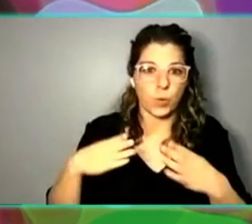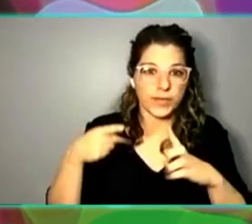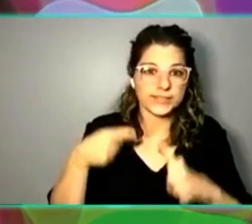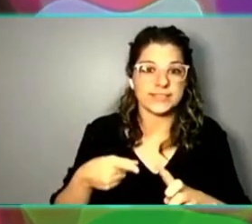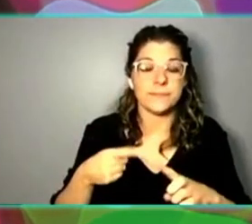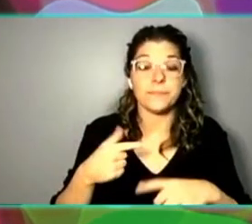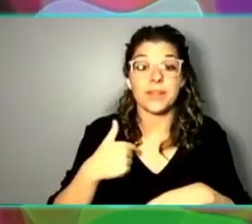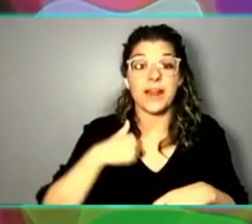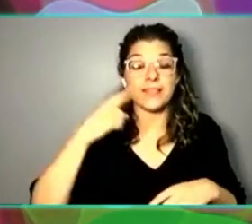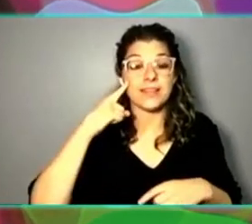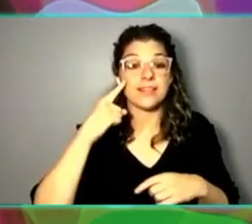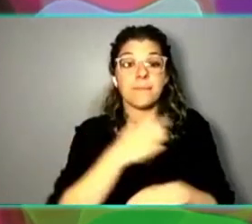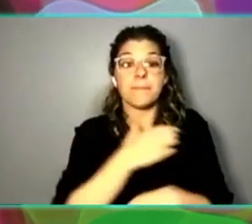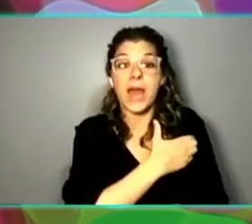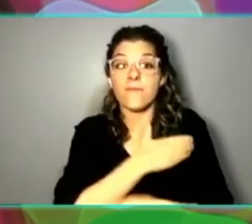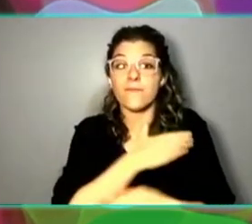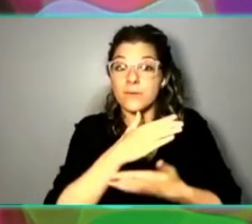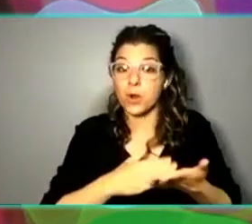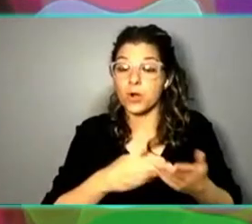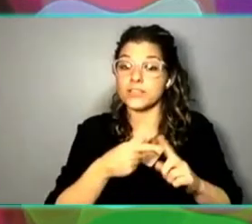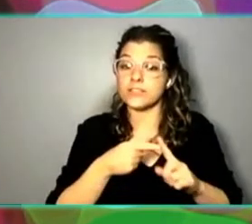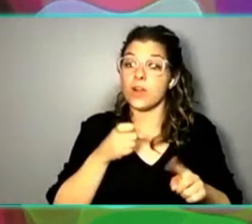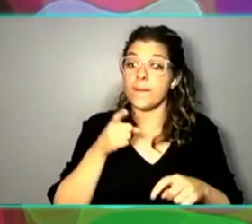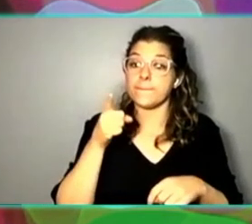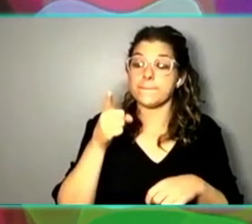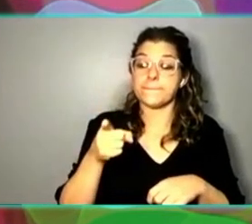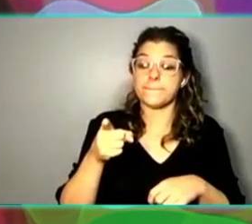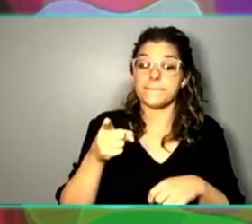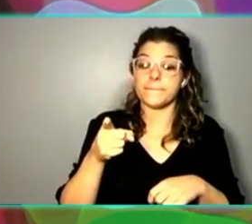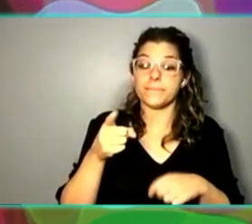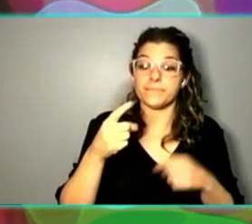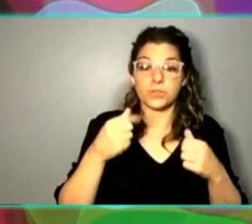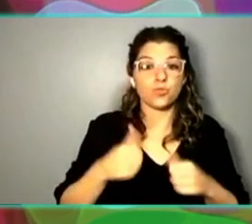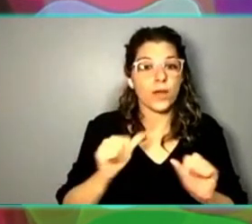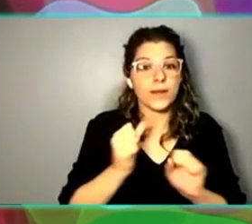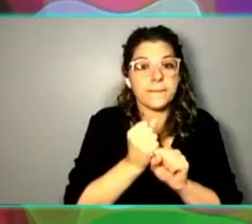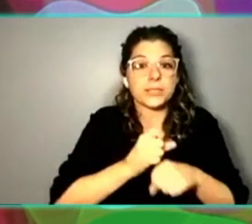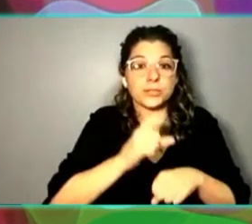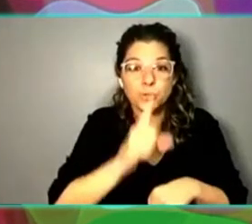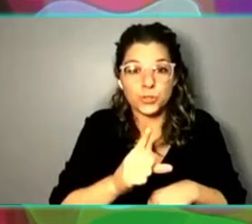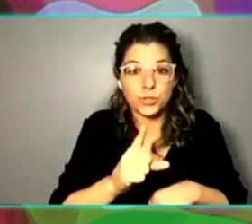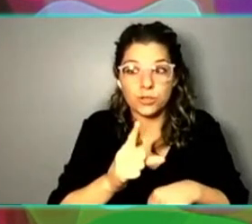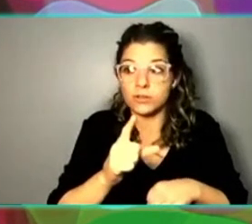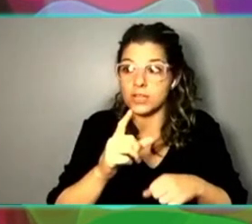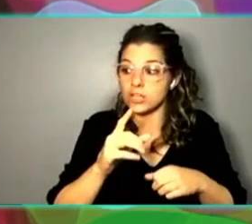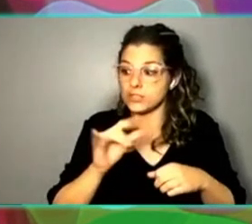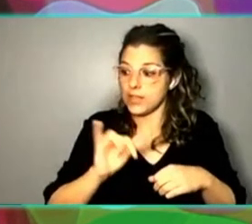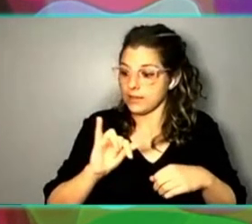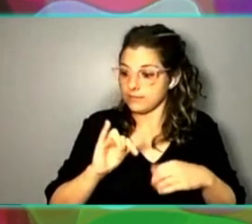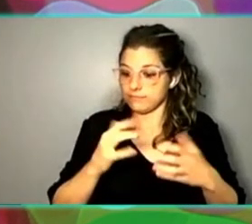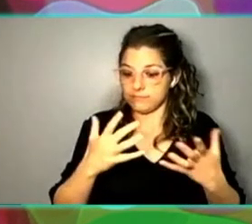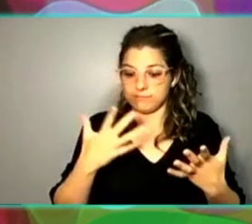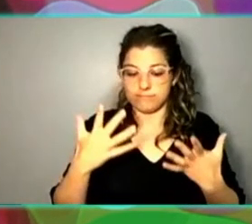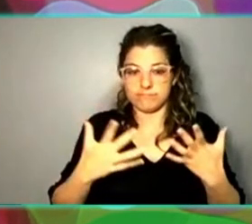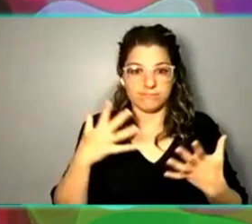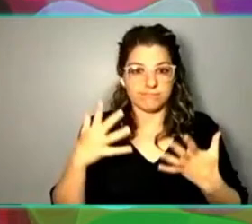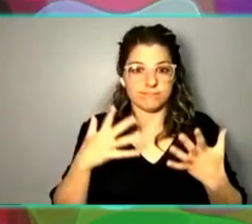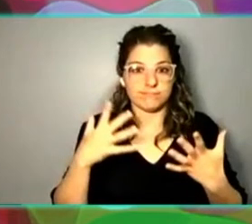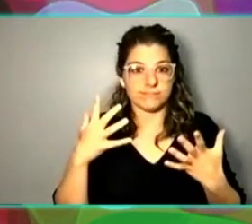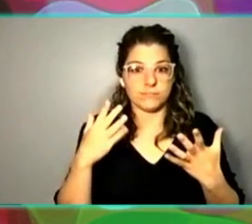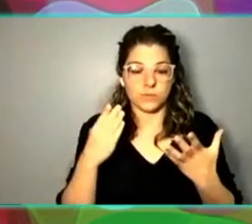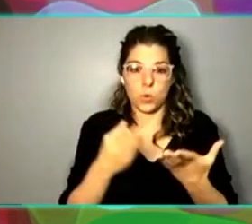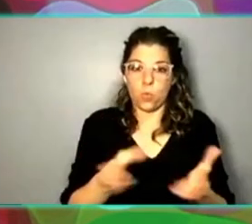I think the powerful part comes from trying to make sure there's like a